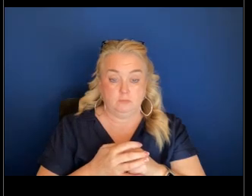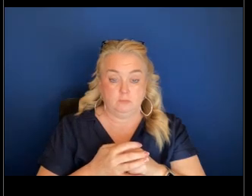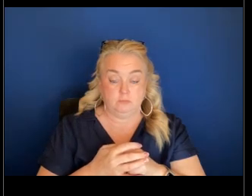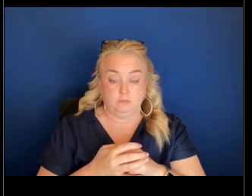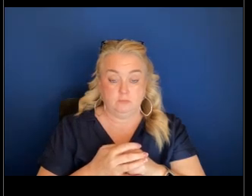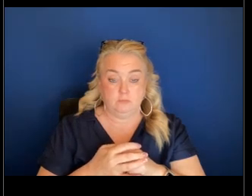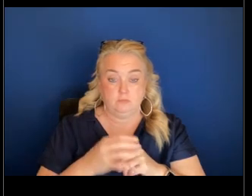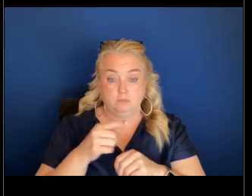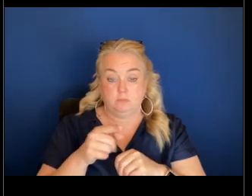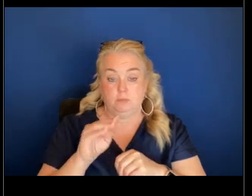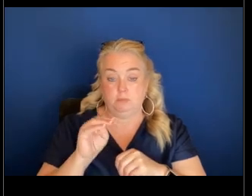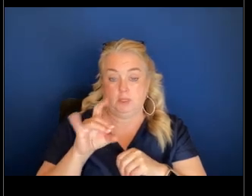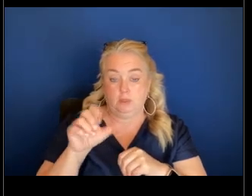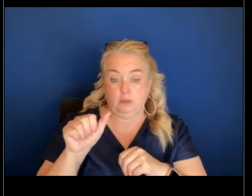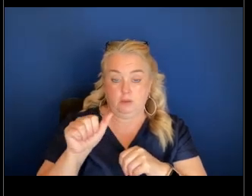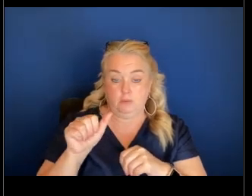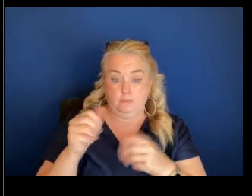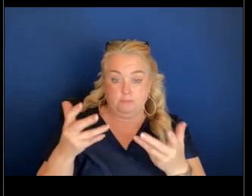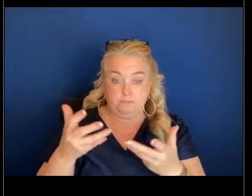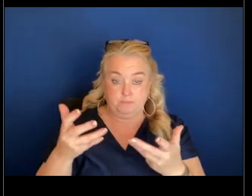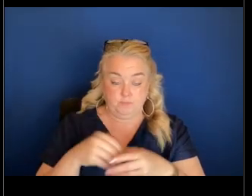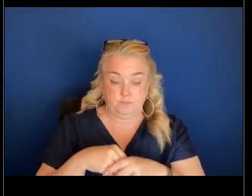Media amenities.